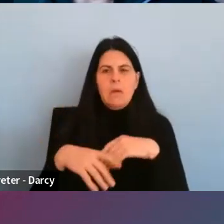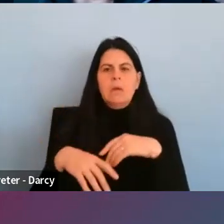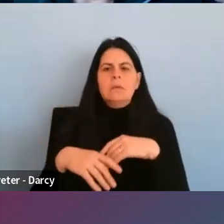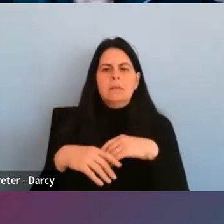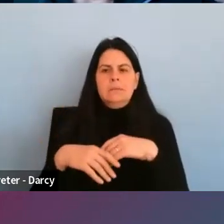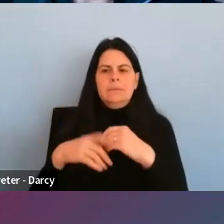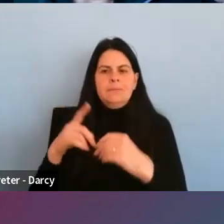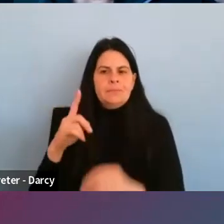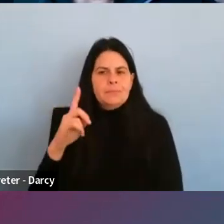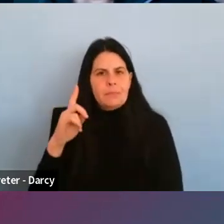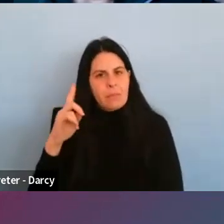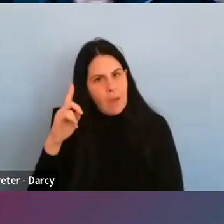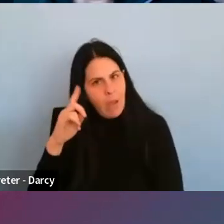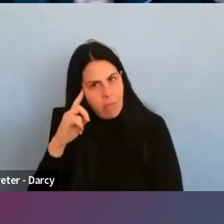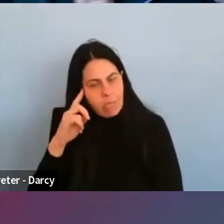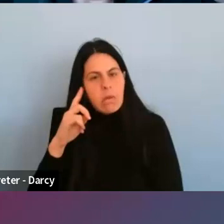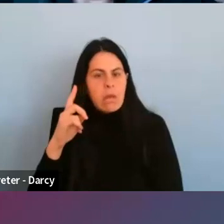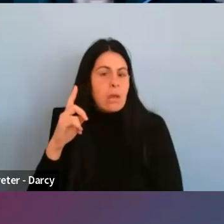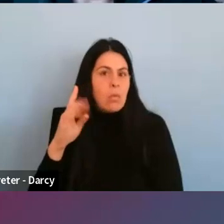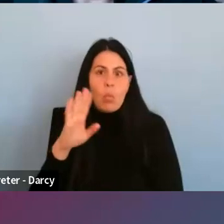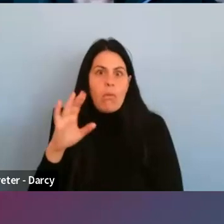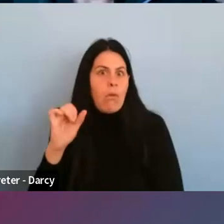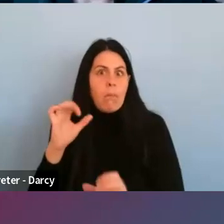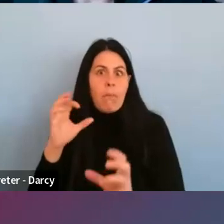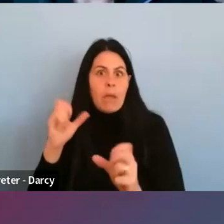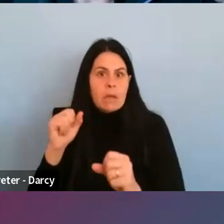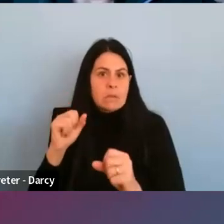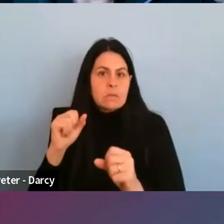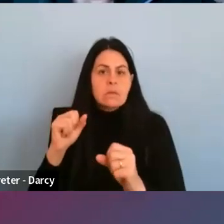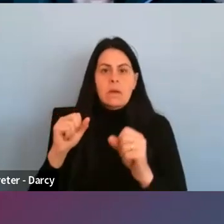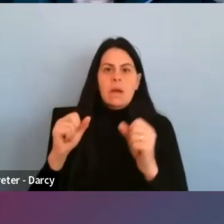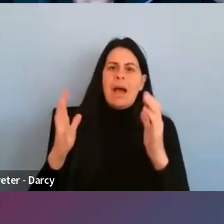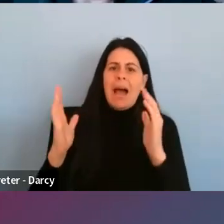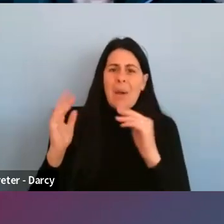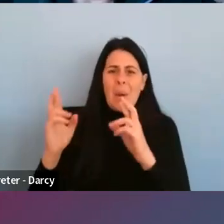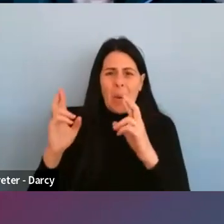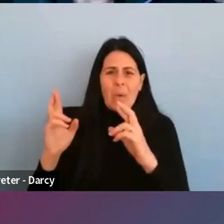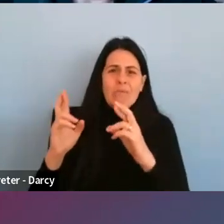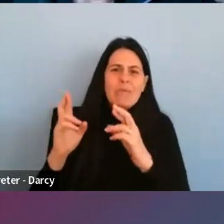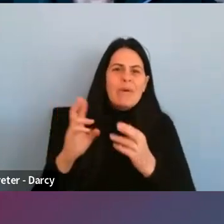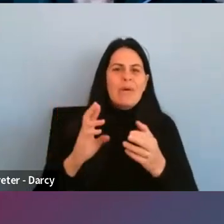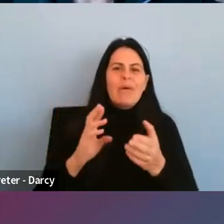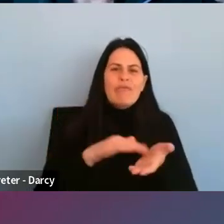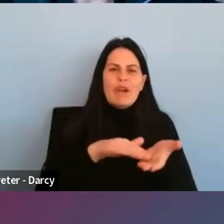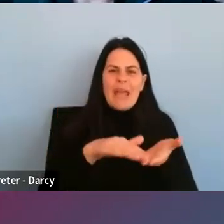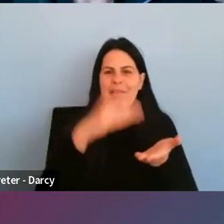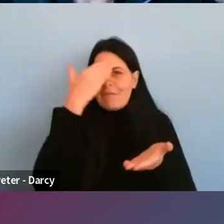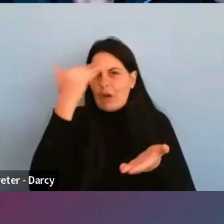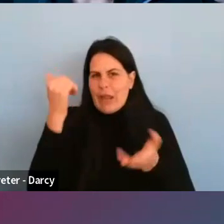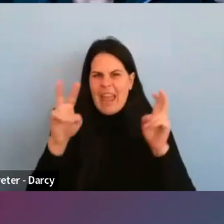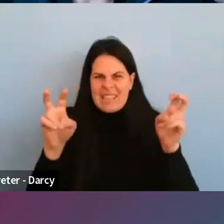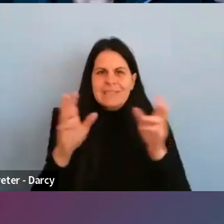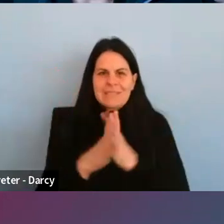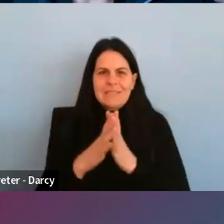I think it would be amazing. I mean, I hope Forgive and Forget happens. It's gonna be so funny. But